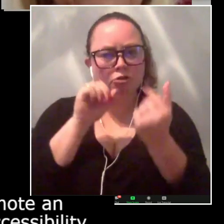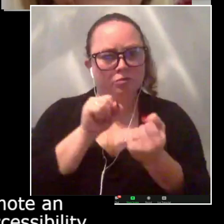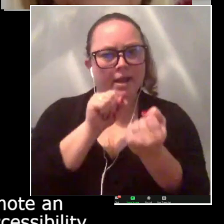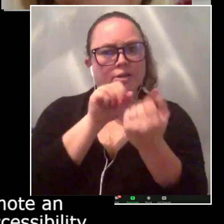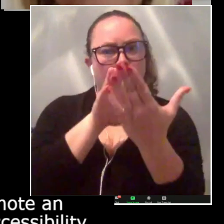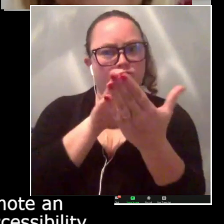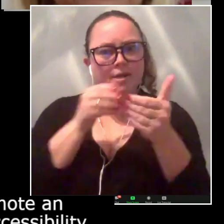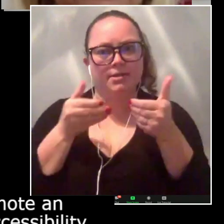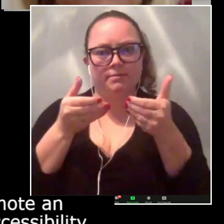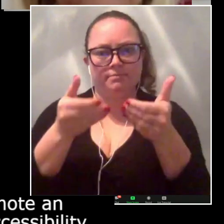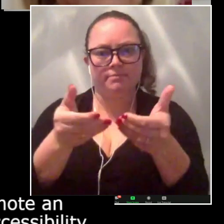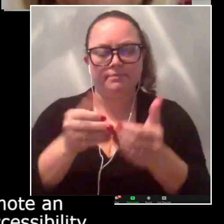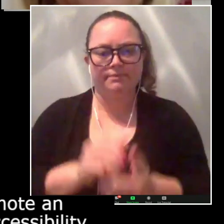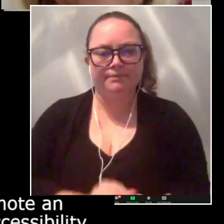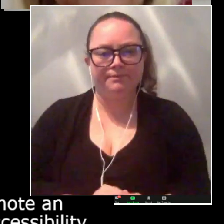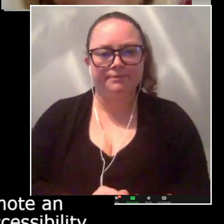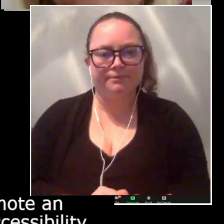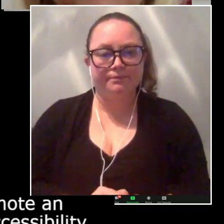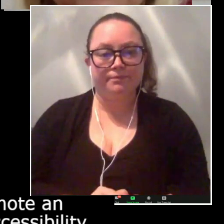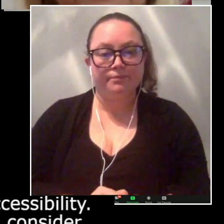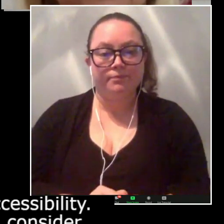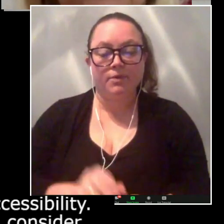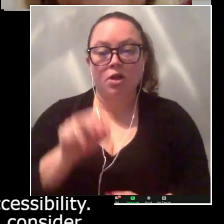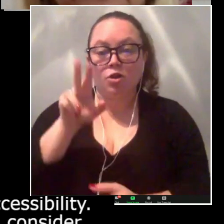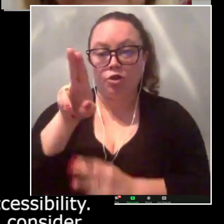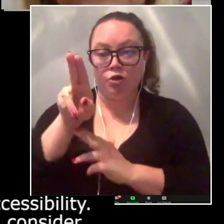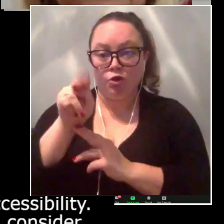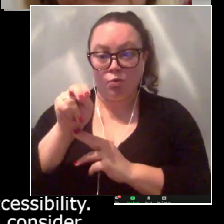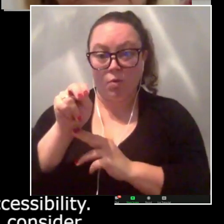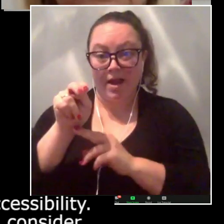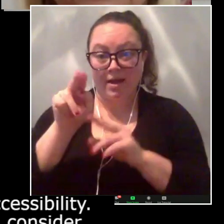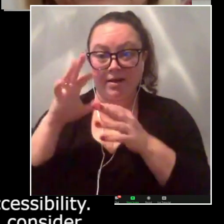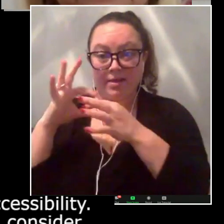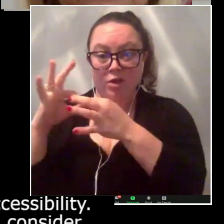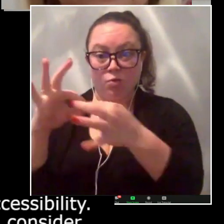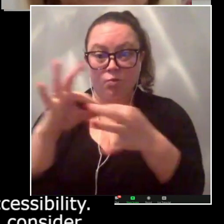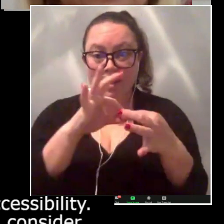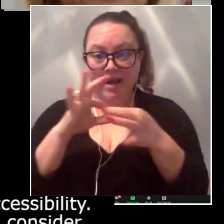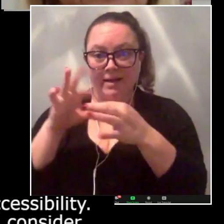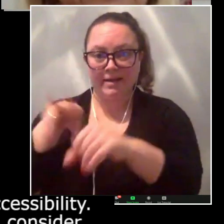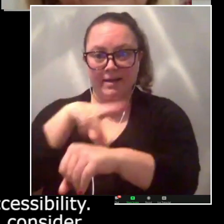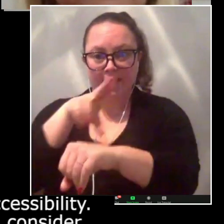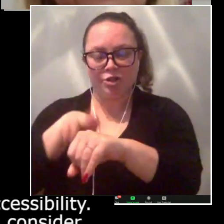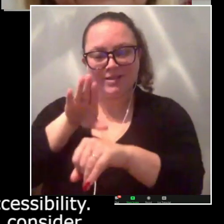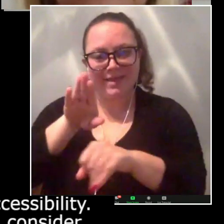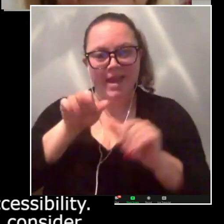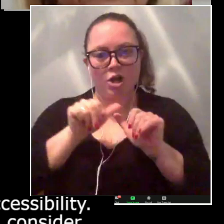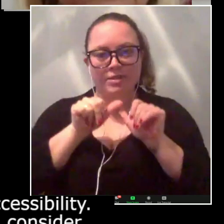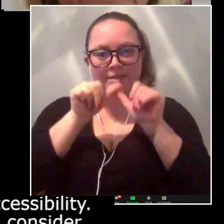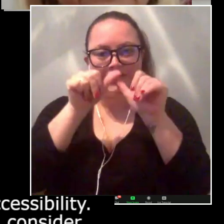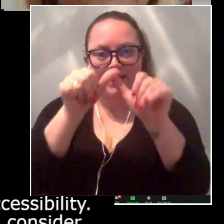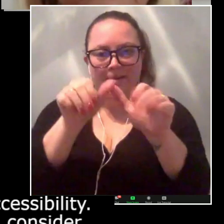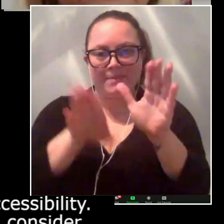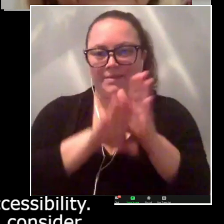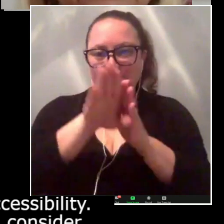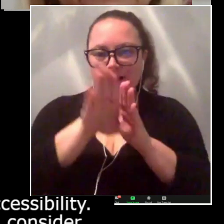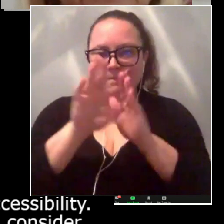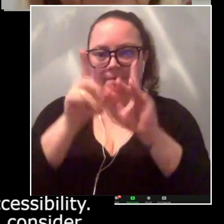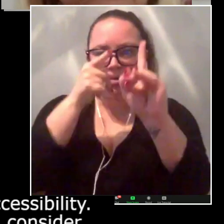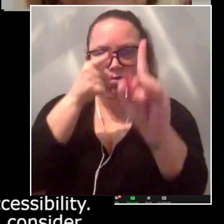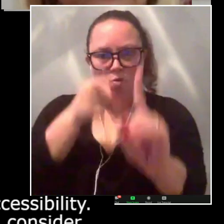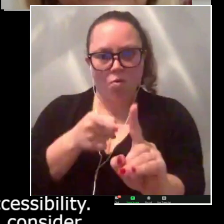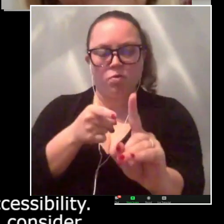And the United Nations Sustainable Development Goals are a significant part of